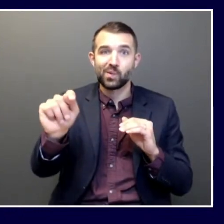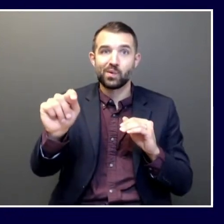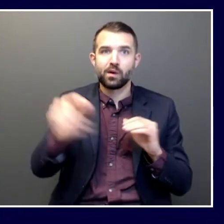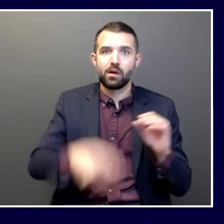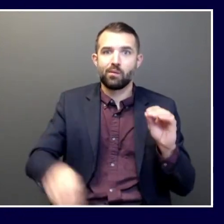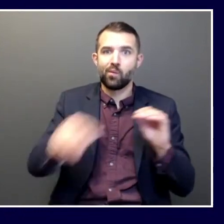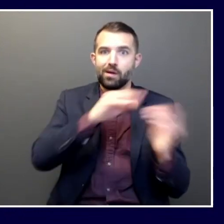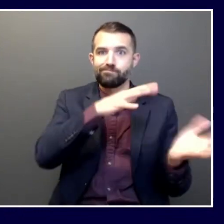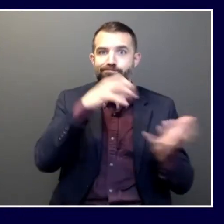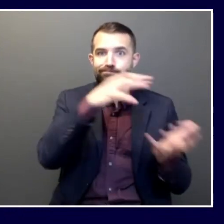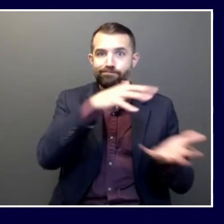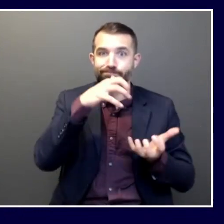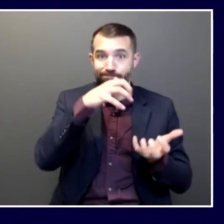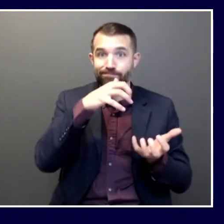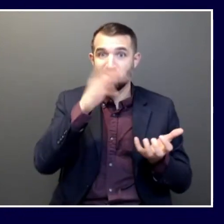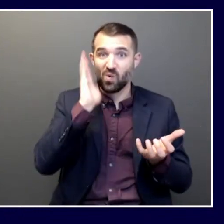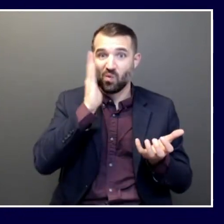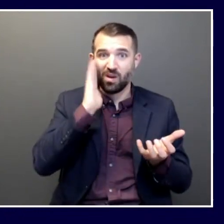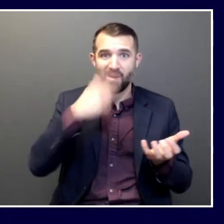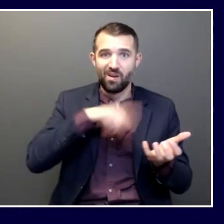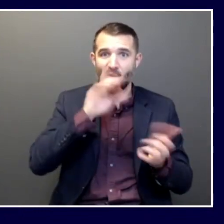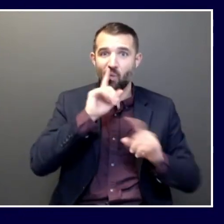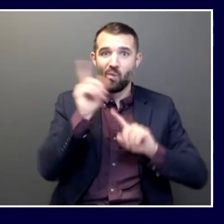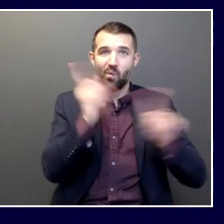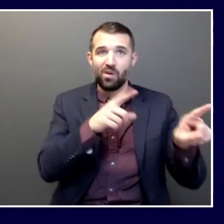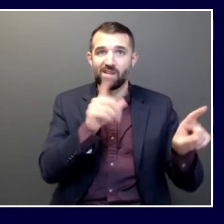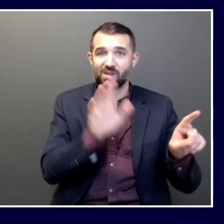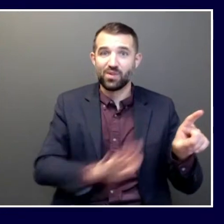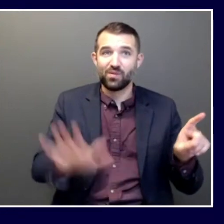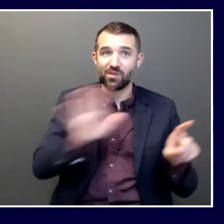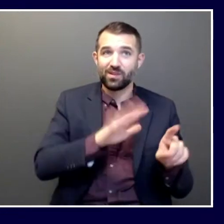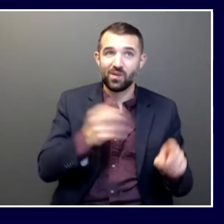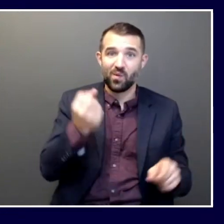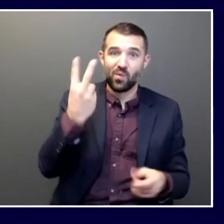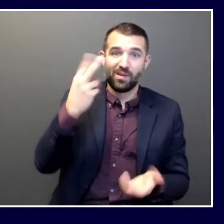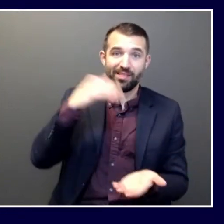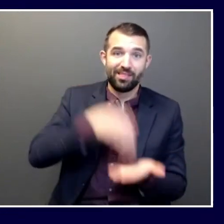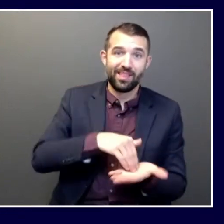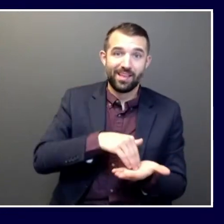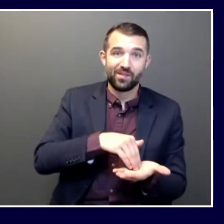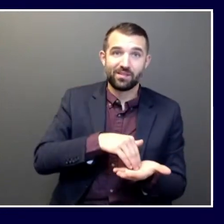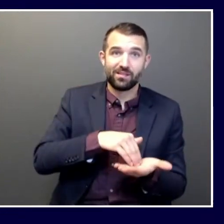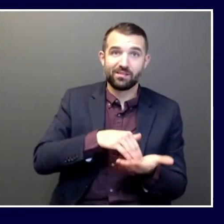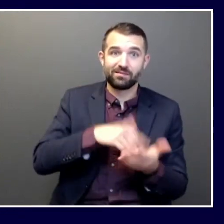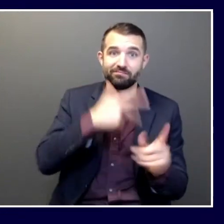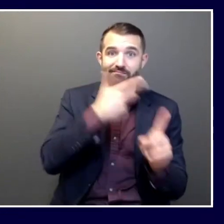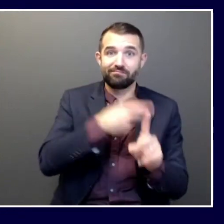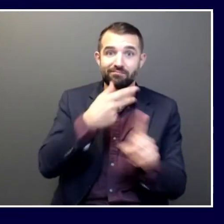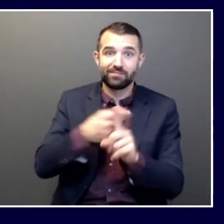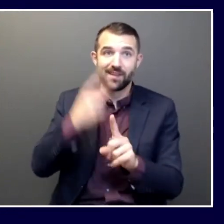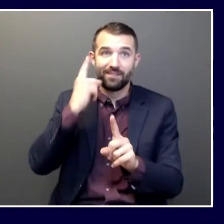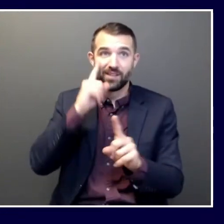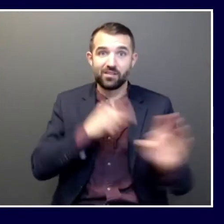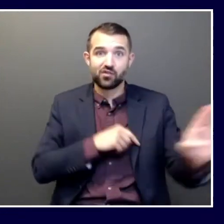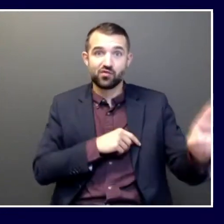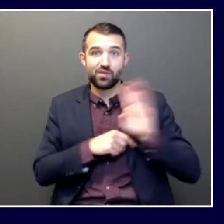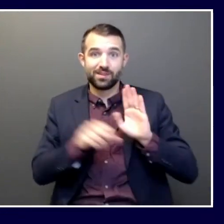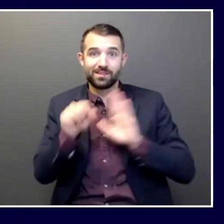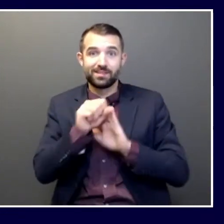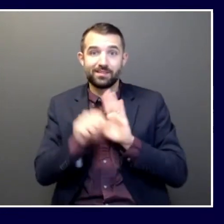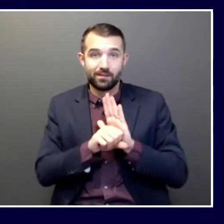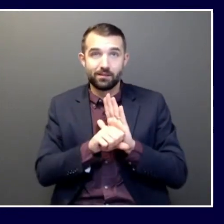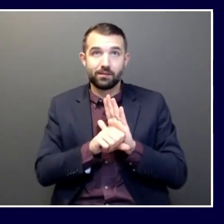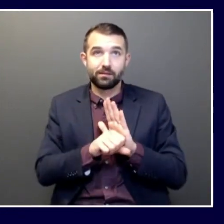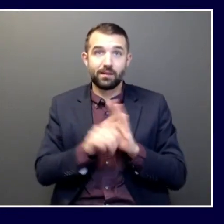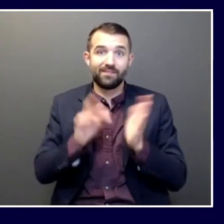have the ability to order approximately 12,000 doses for state allocation, with a number for pharmacies that hasn't yet been